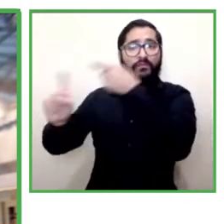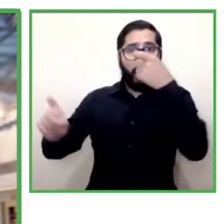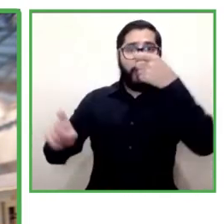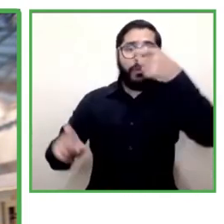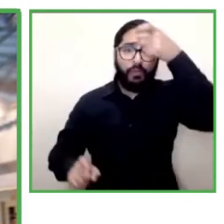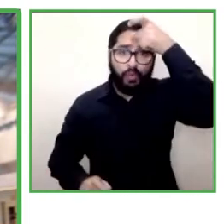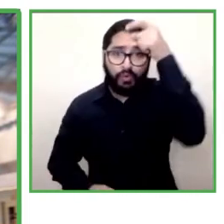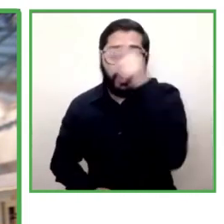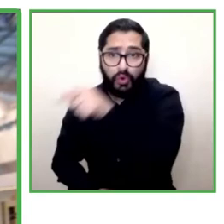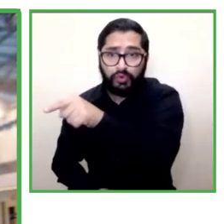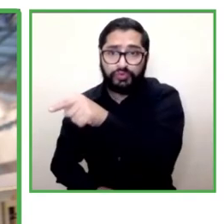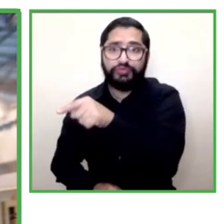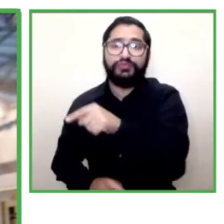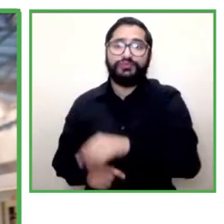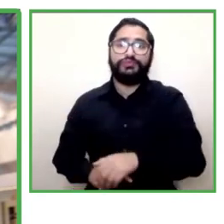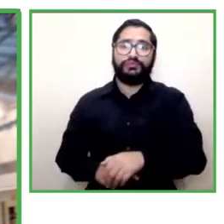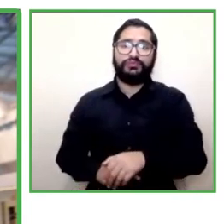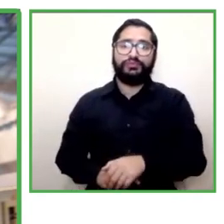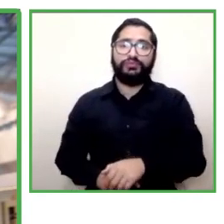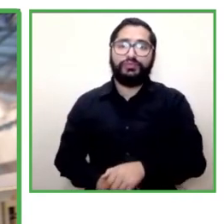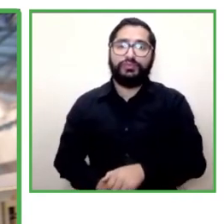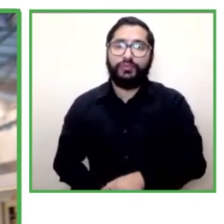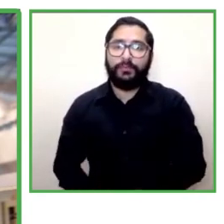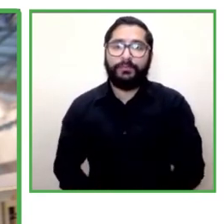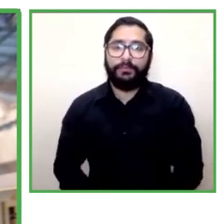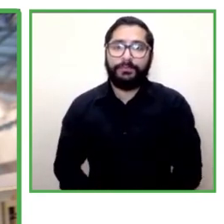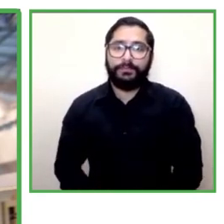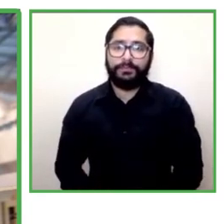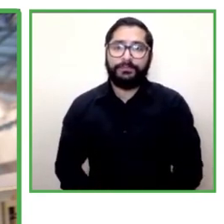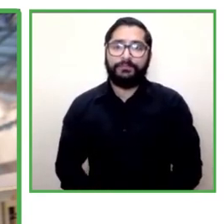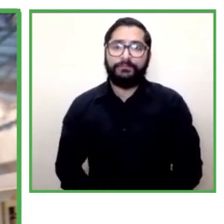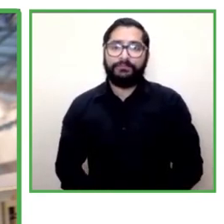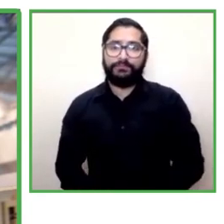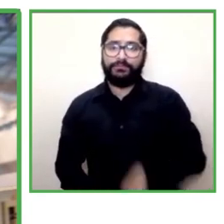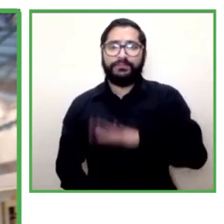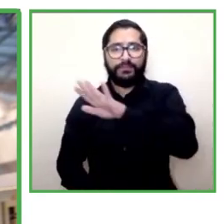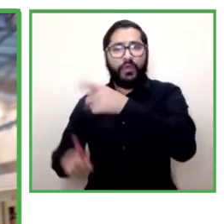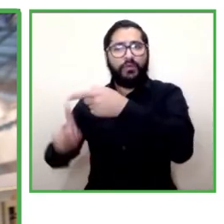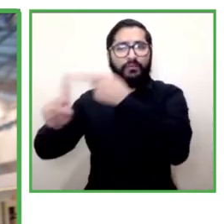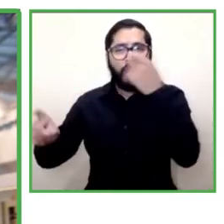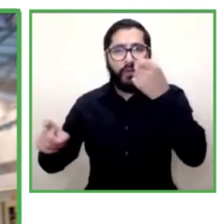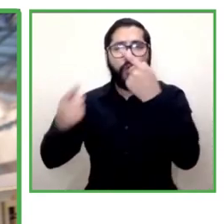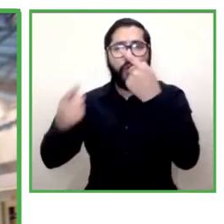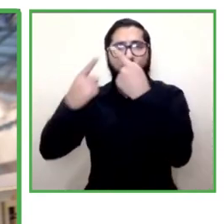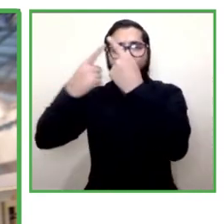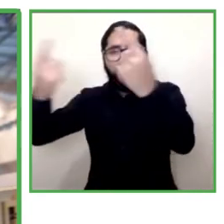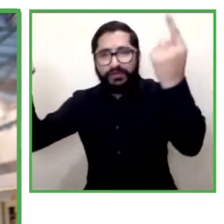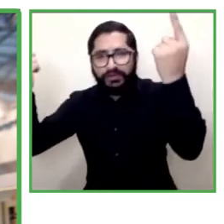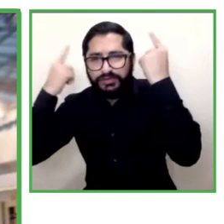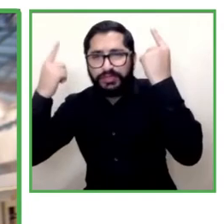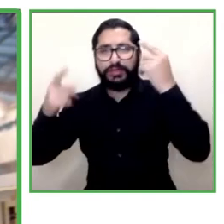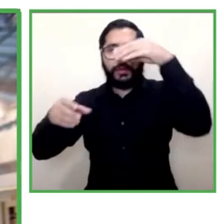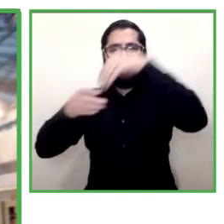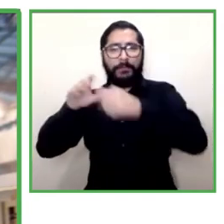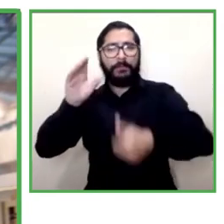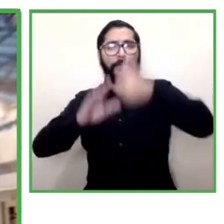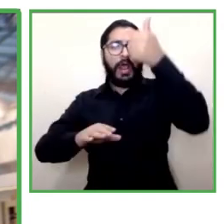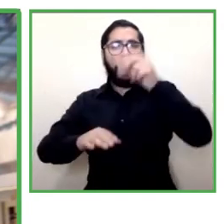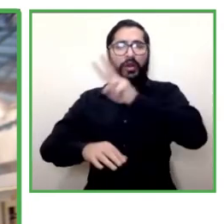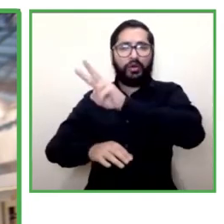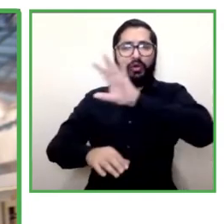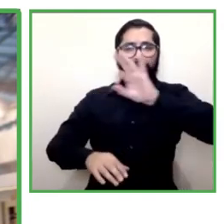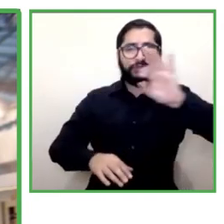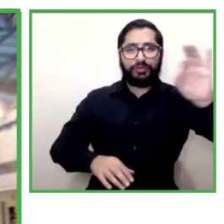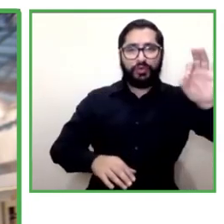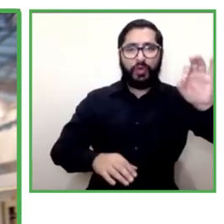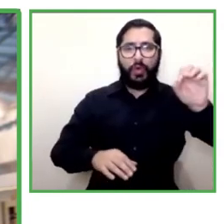and exhibitions. We have 200,000 users for the service. We are one of the leading solution providers in